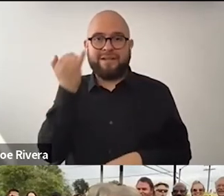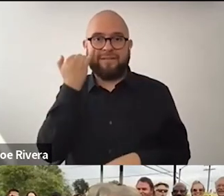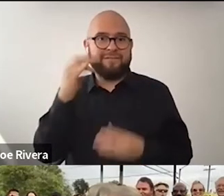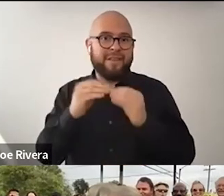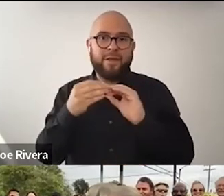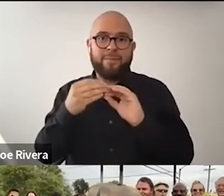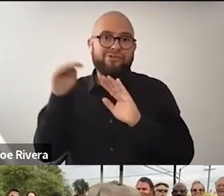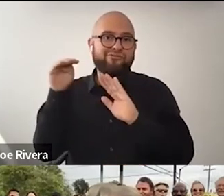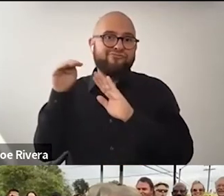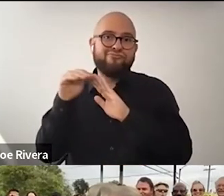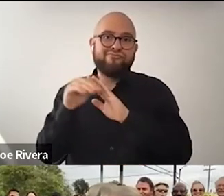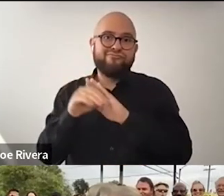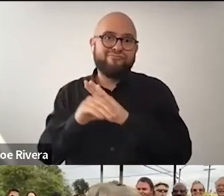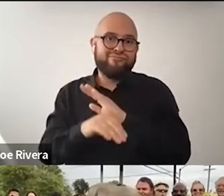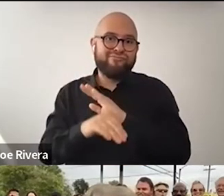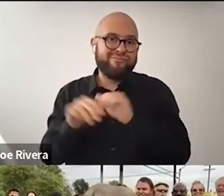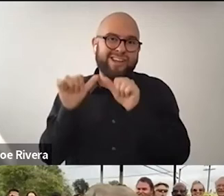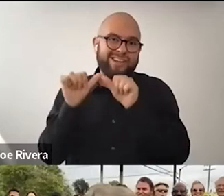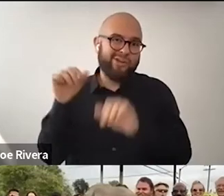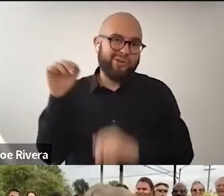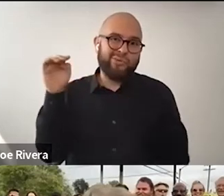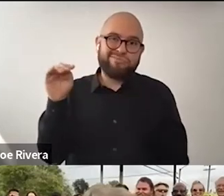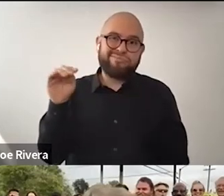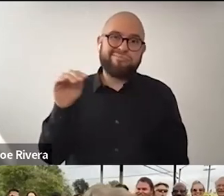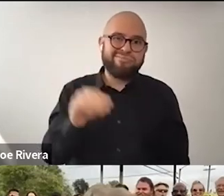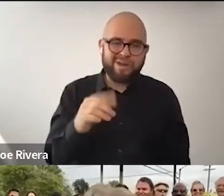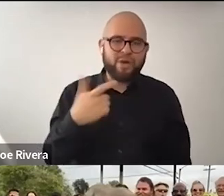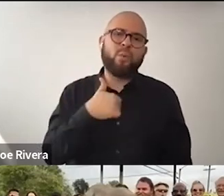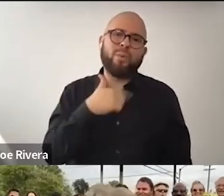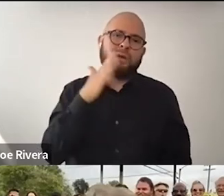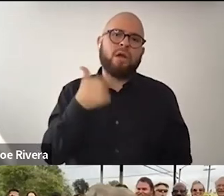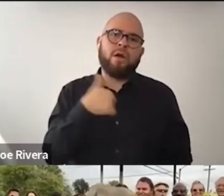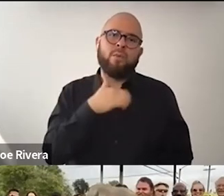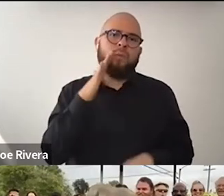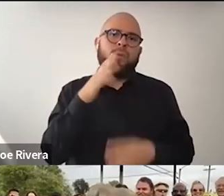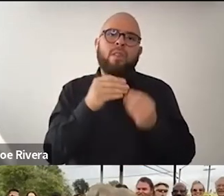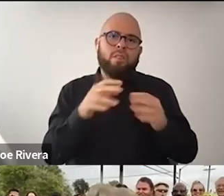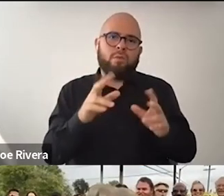was our first inkling is, yes, we need to start securing, making sure